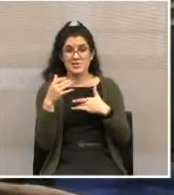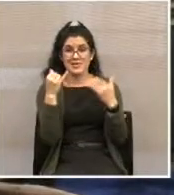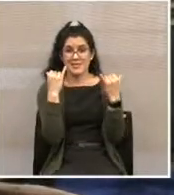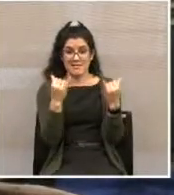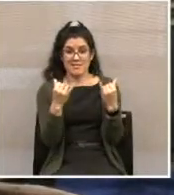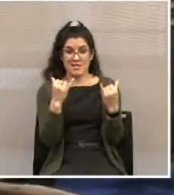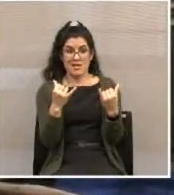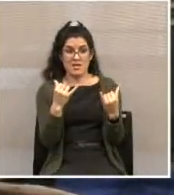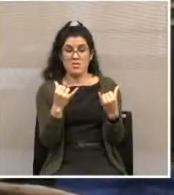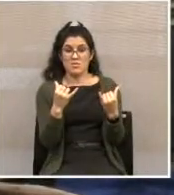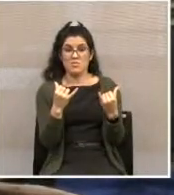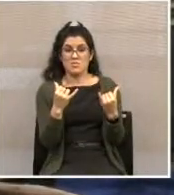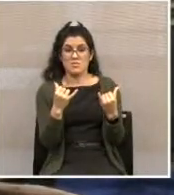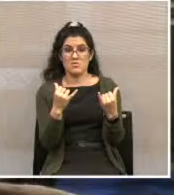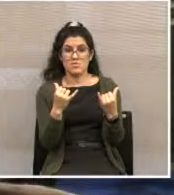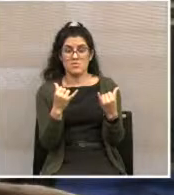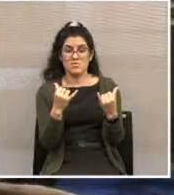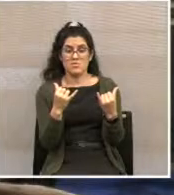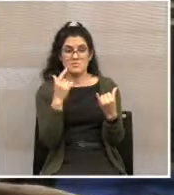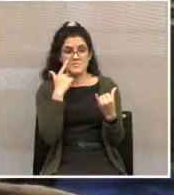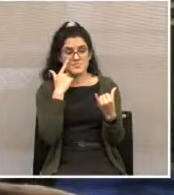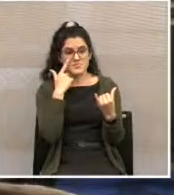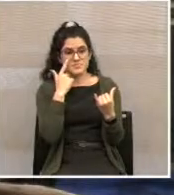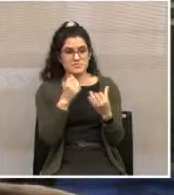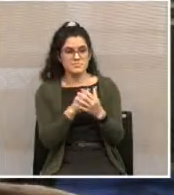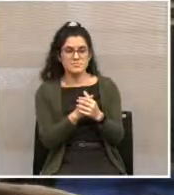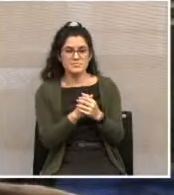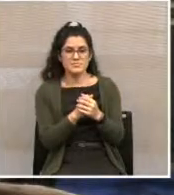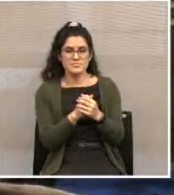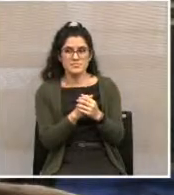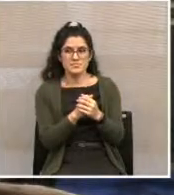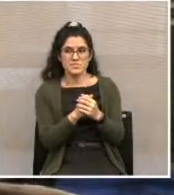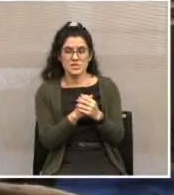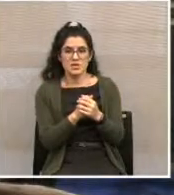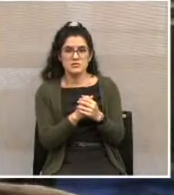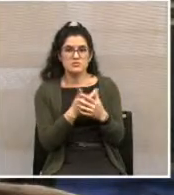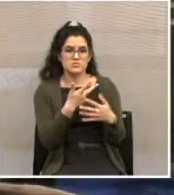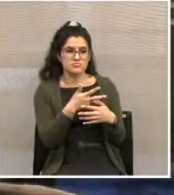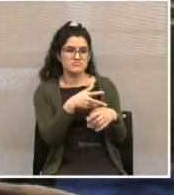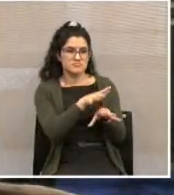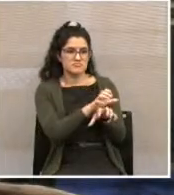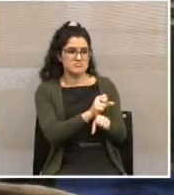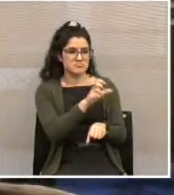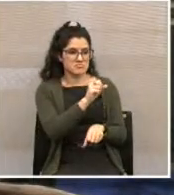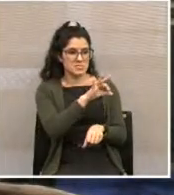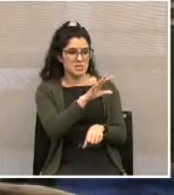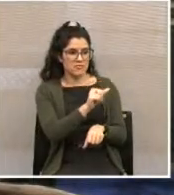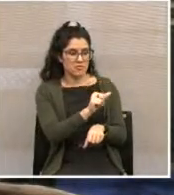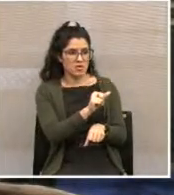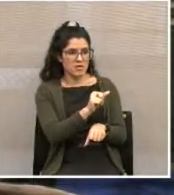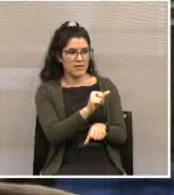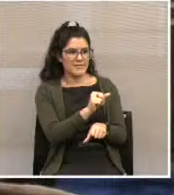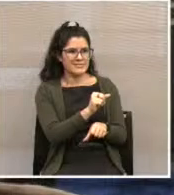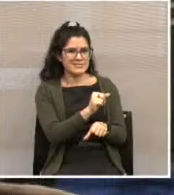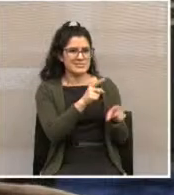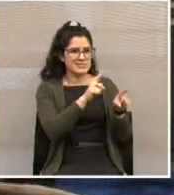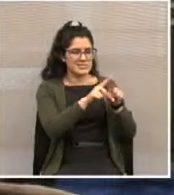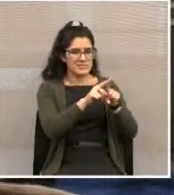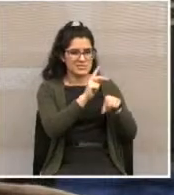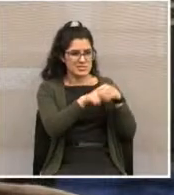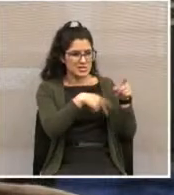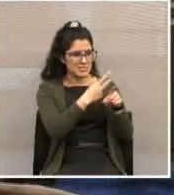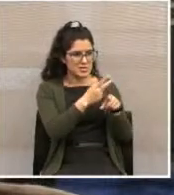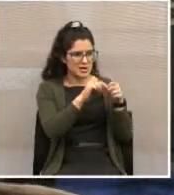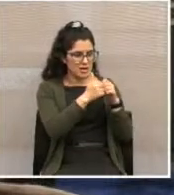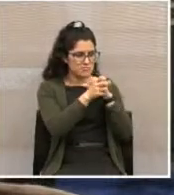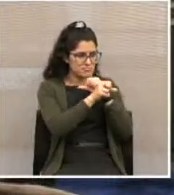shaping and pervading more traditional outlets in South Florida. We have also seen the rise of disinformation,